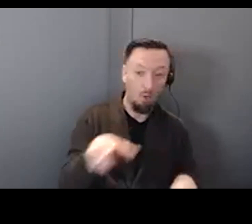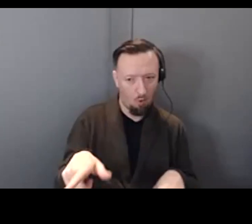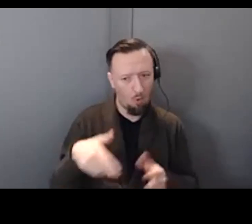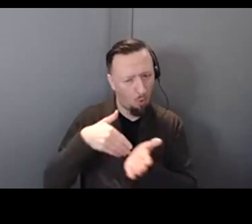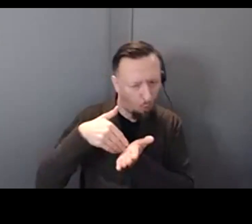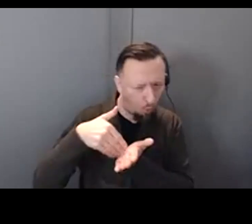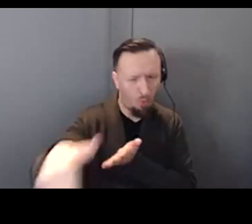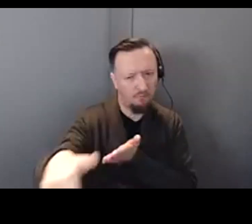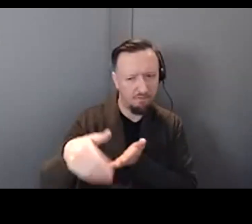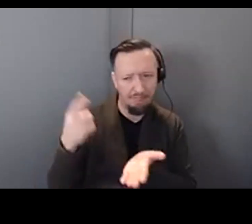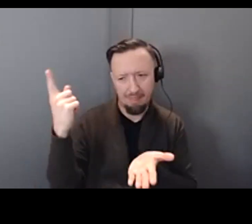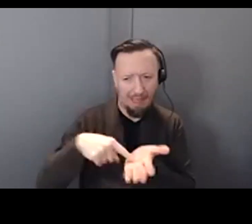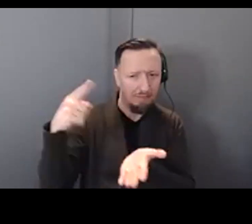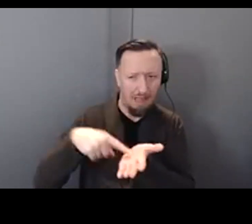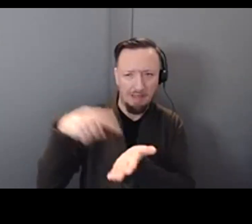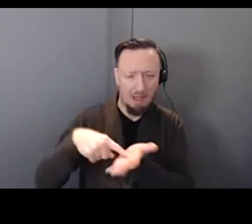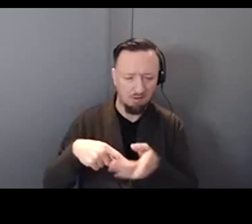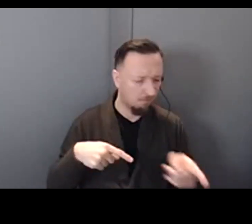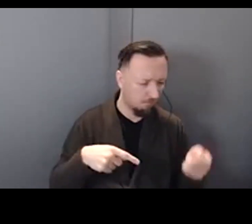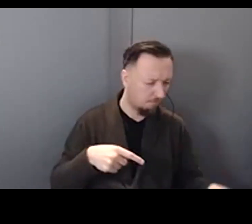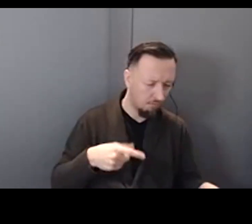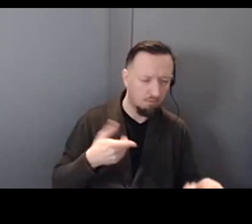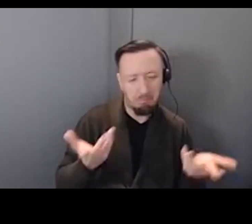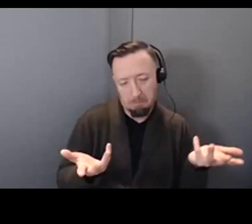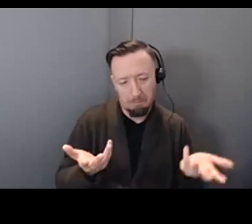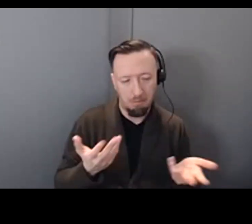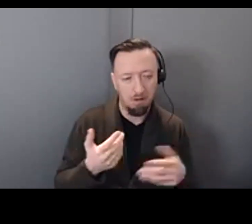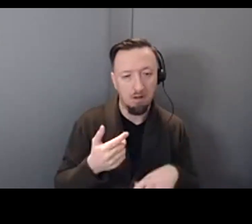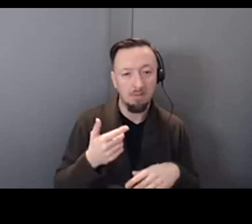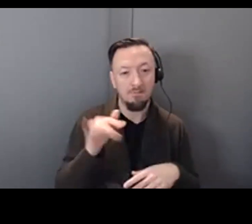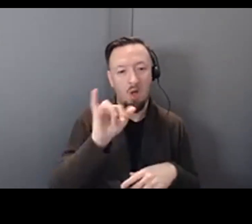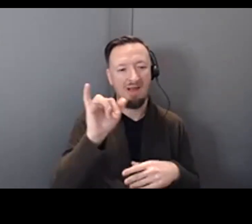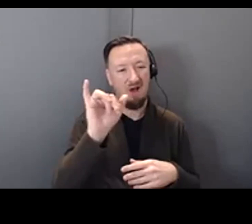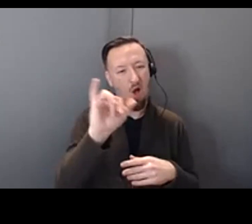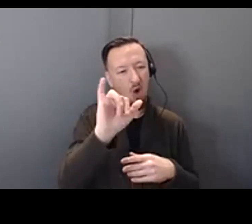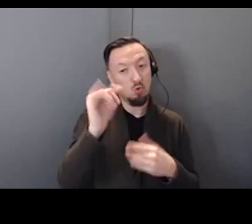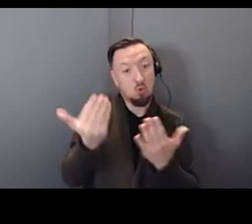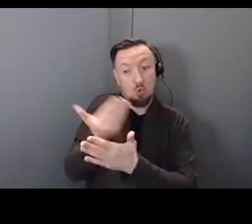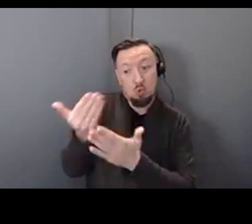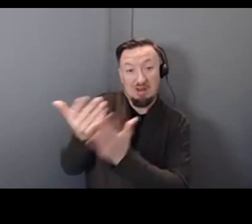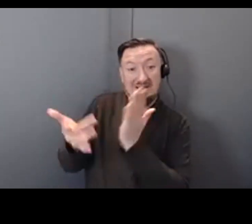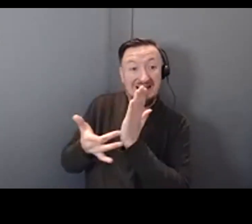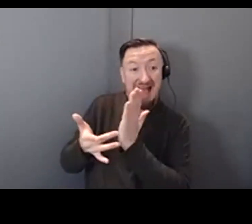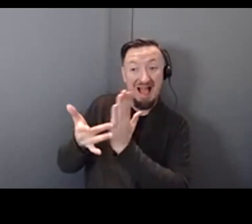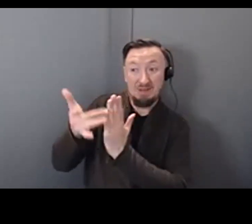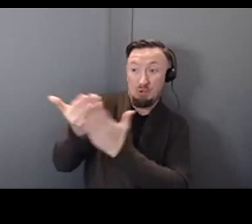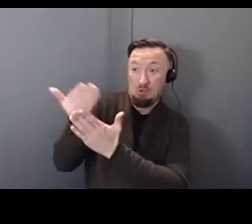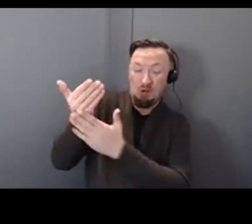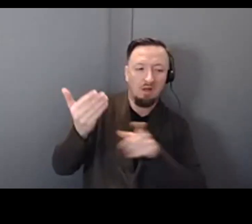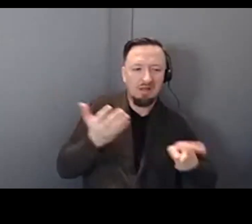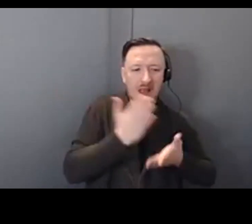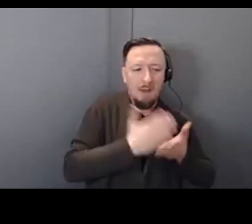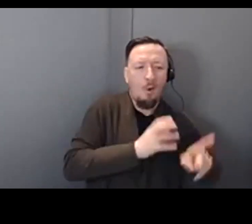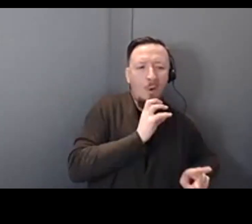So plus also I think if, when we do have new emerging technology, older codes are probably not going to be